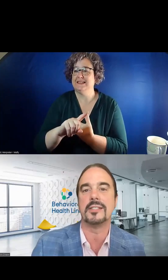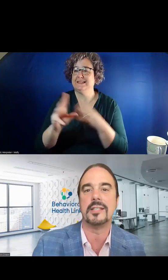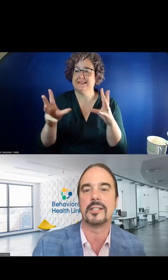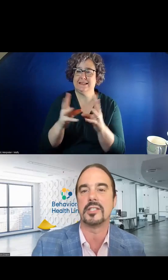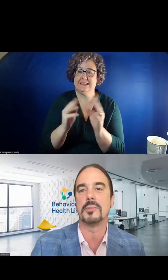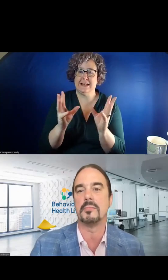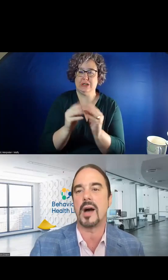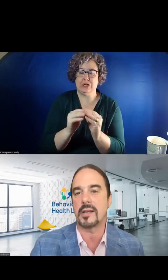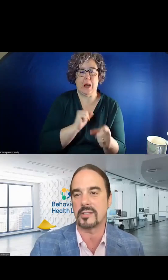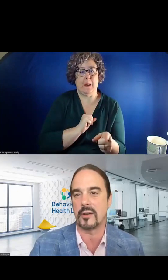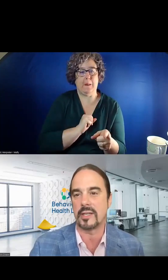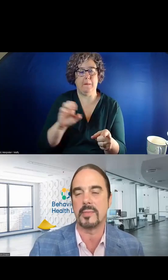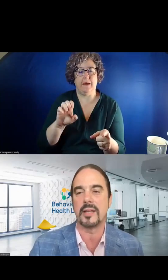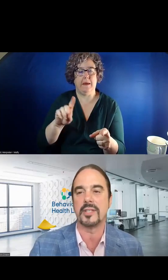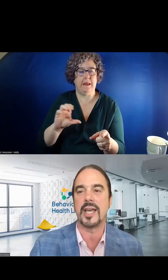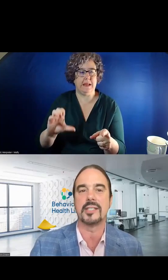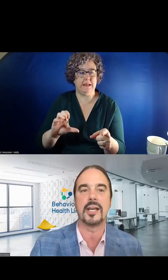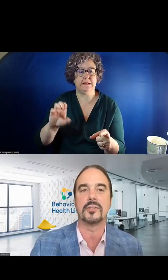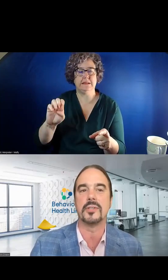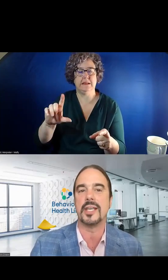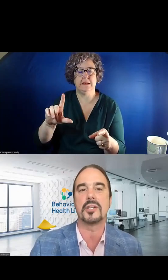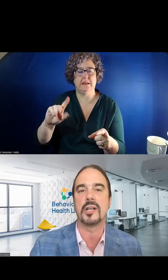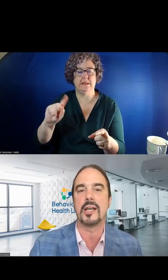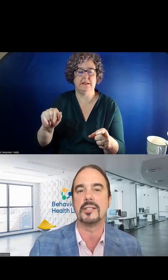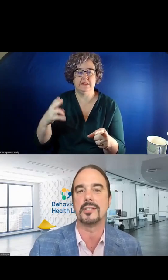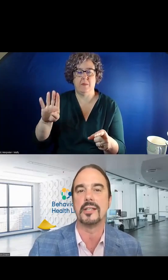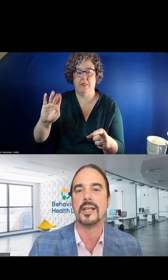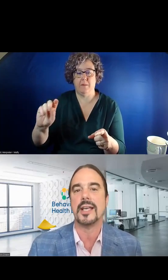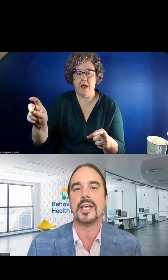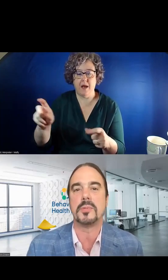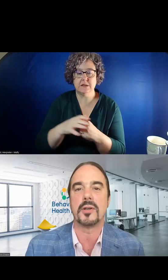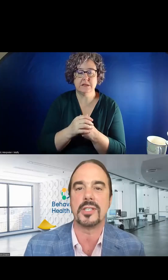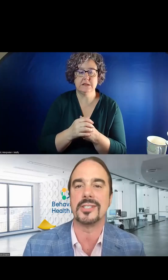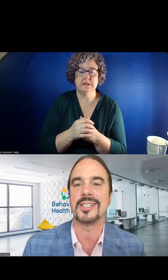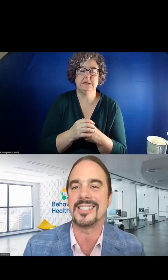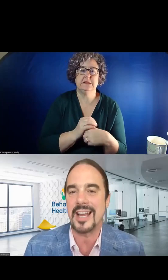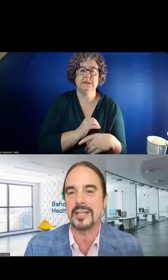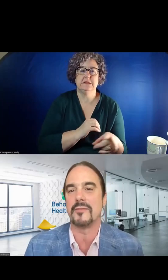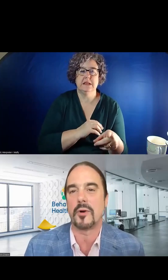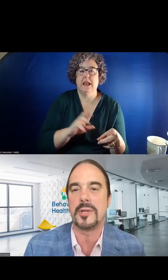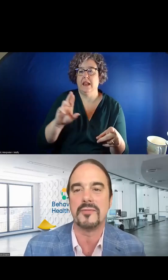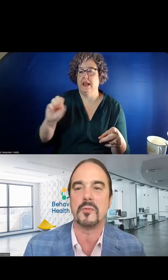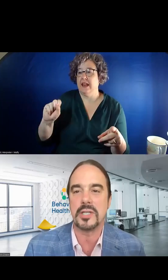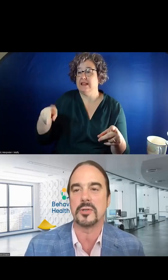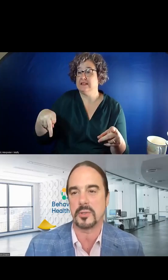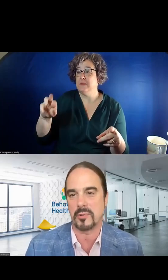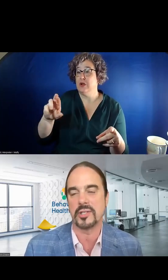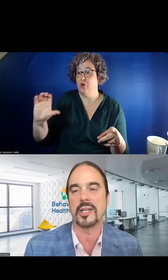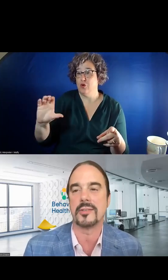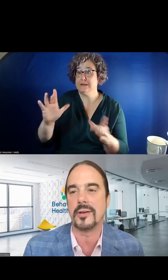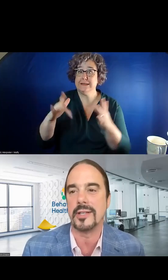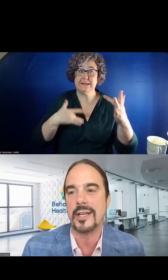the EDC's Elizabeth Box talking about the Ad Council, the Action Alliance, and SPRC's exciting formative